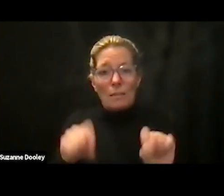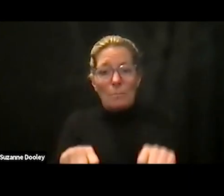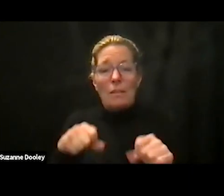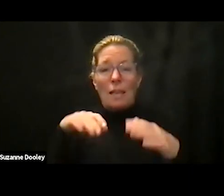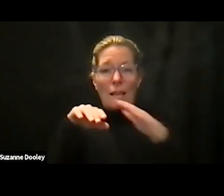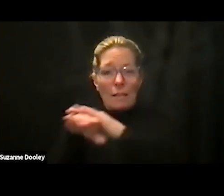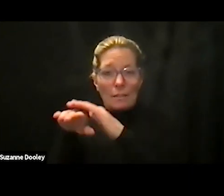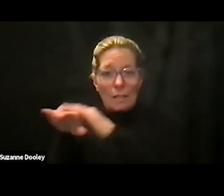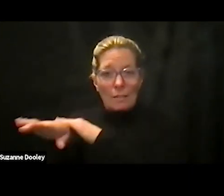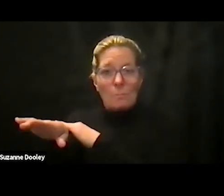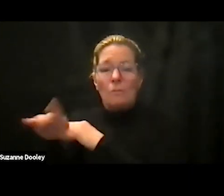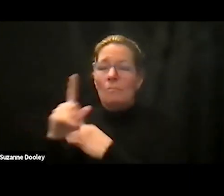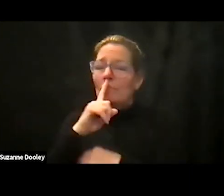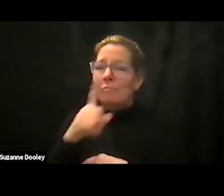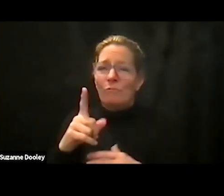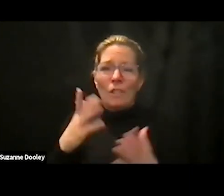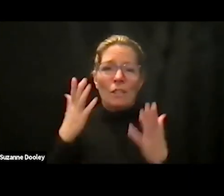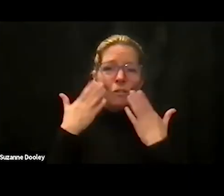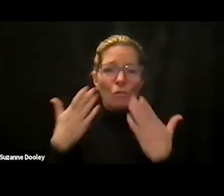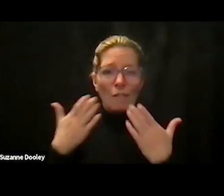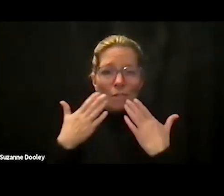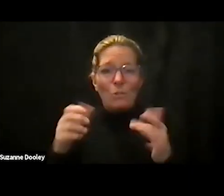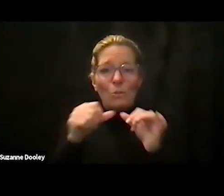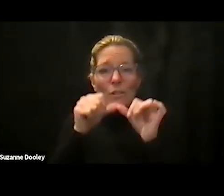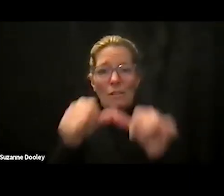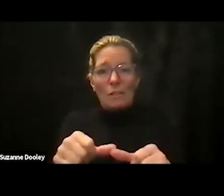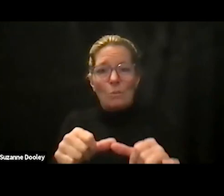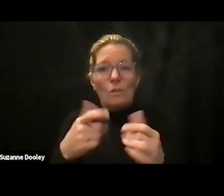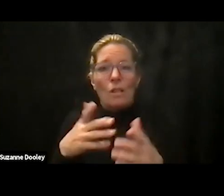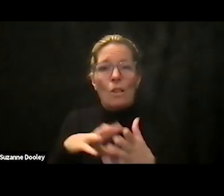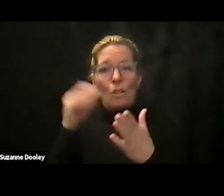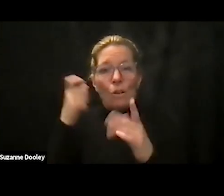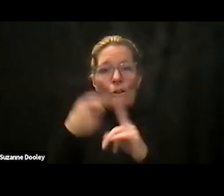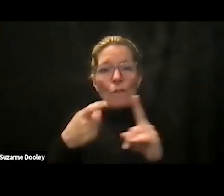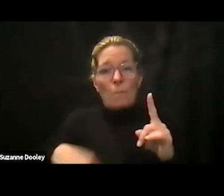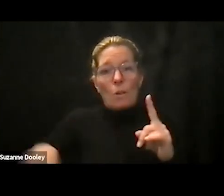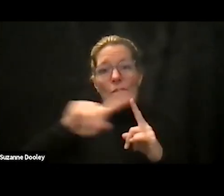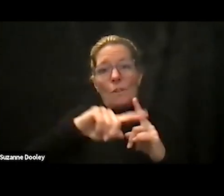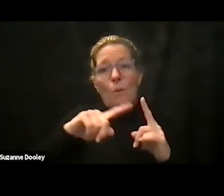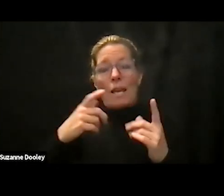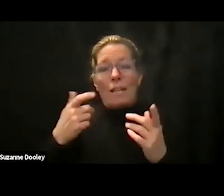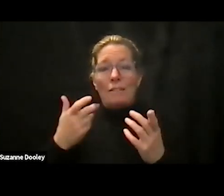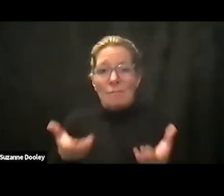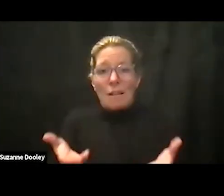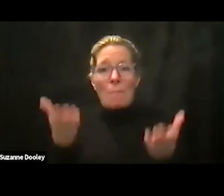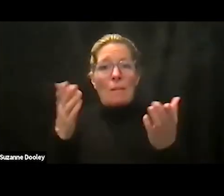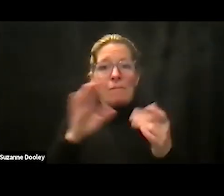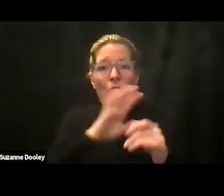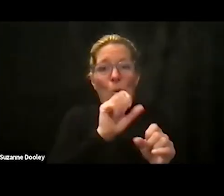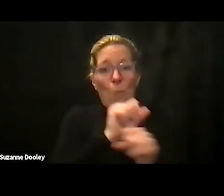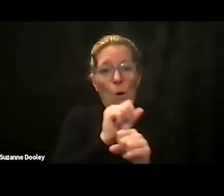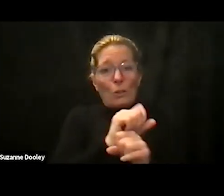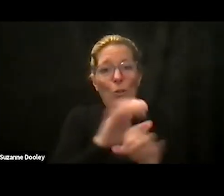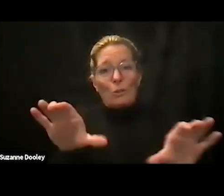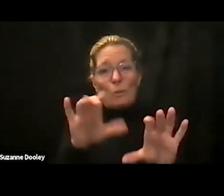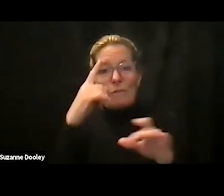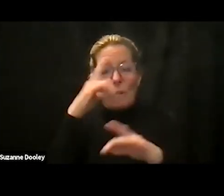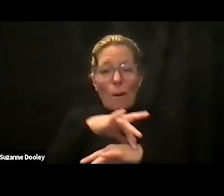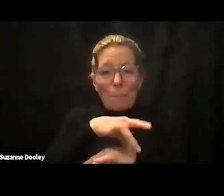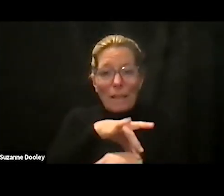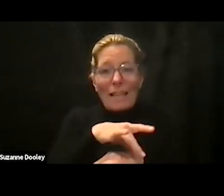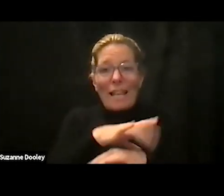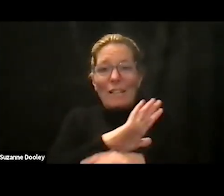accessible. We're so grateful to continuously learn from all of you and continue to uplift the work you're doing for our planet and for your